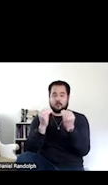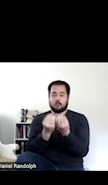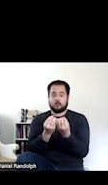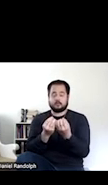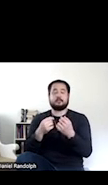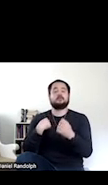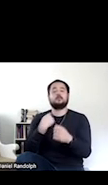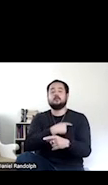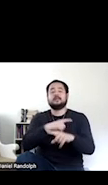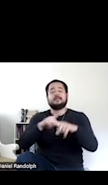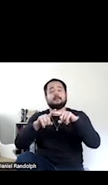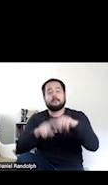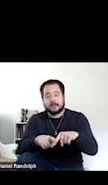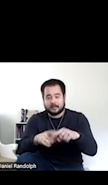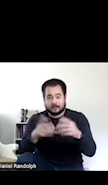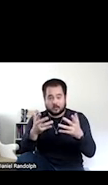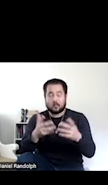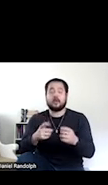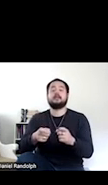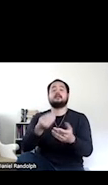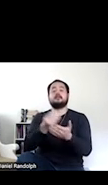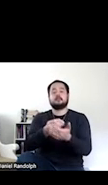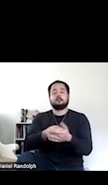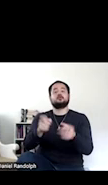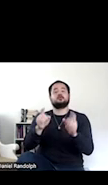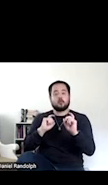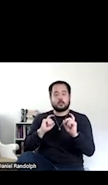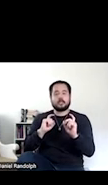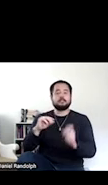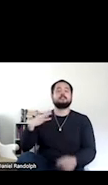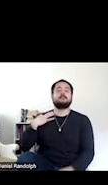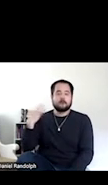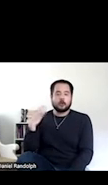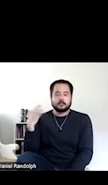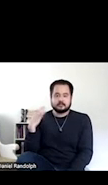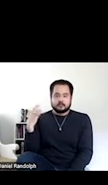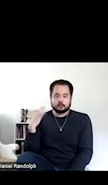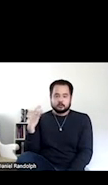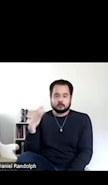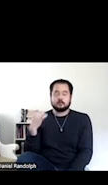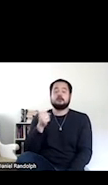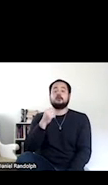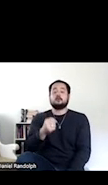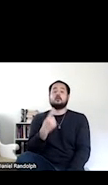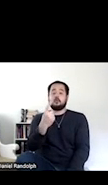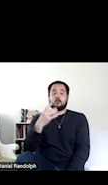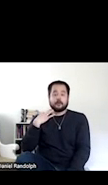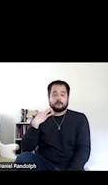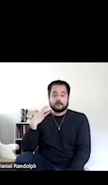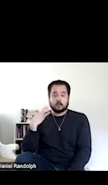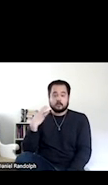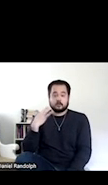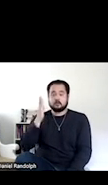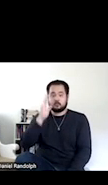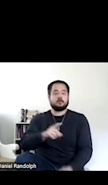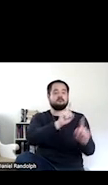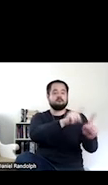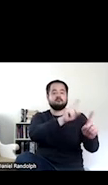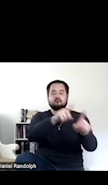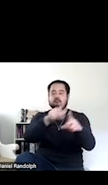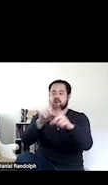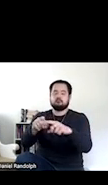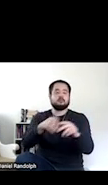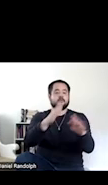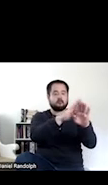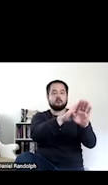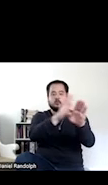on volunteers. So either the volunteers or the staff will go door to door, and we will install those life-saving smoke alarms.